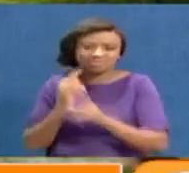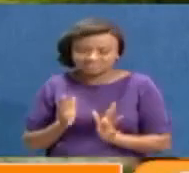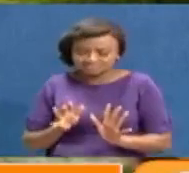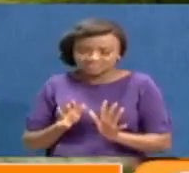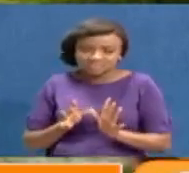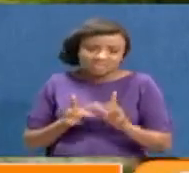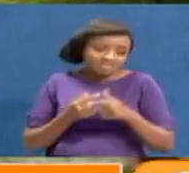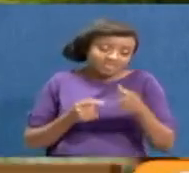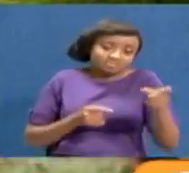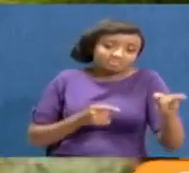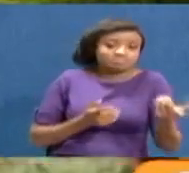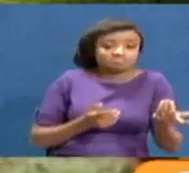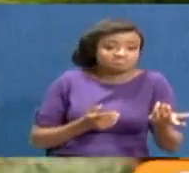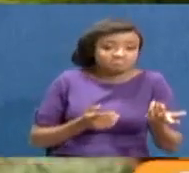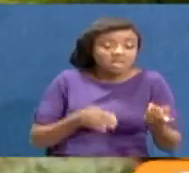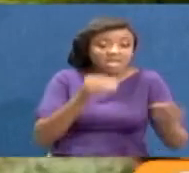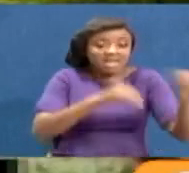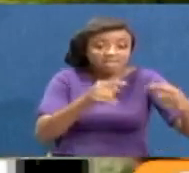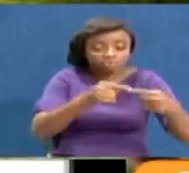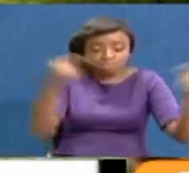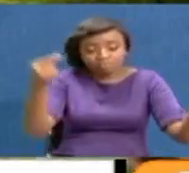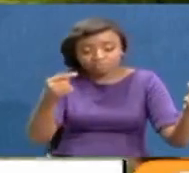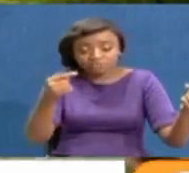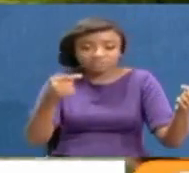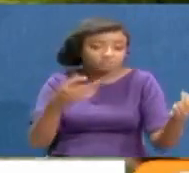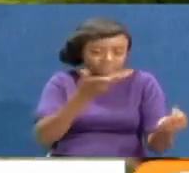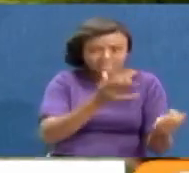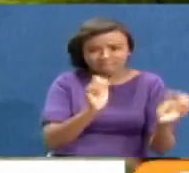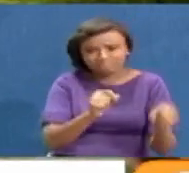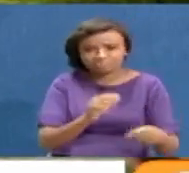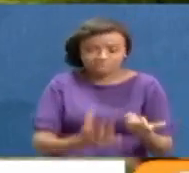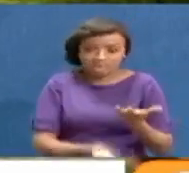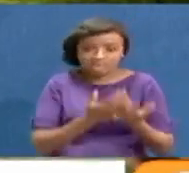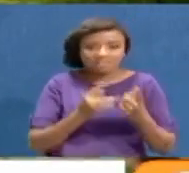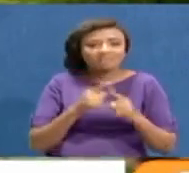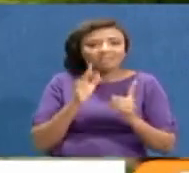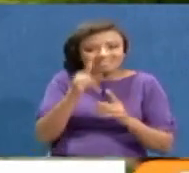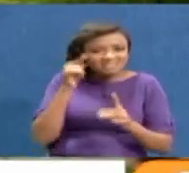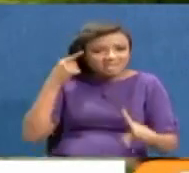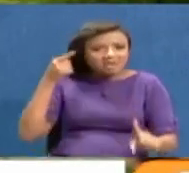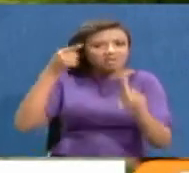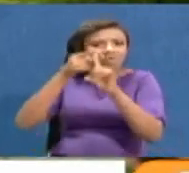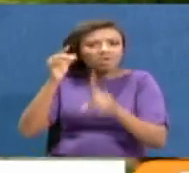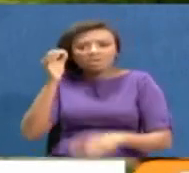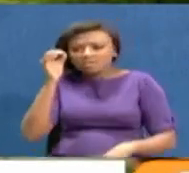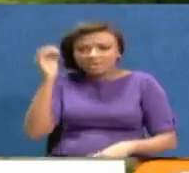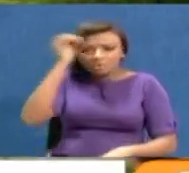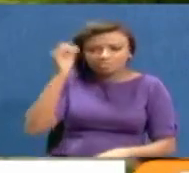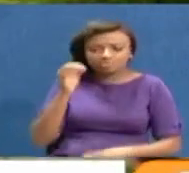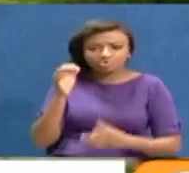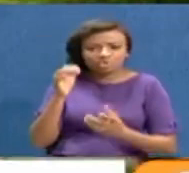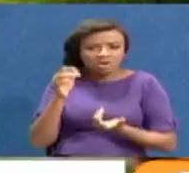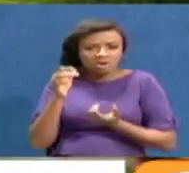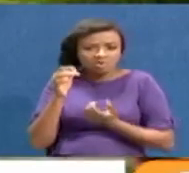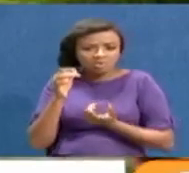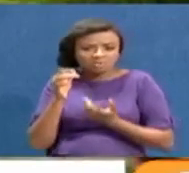referendum will help those who have other motives to achieve that motive. And the motive is what I would be saying would be to divide Kenyans and